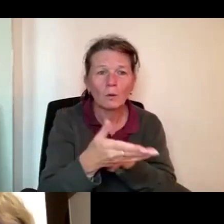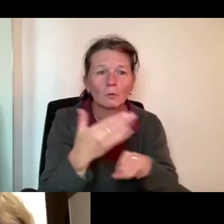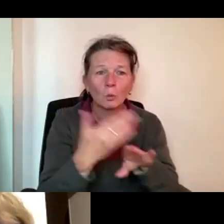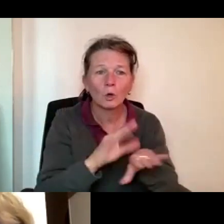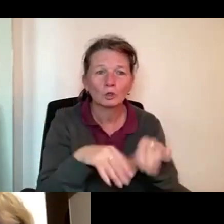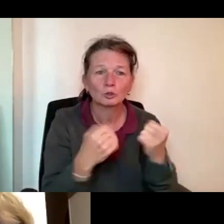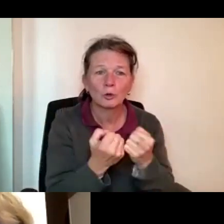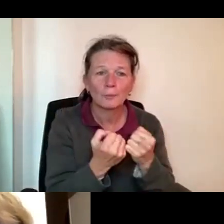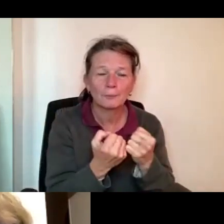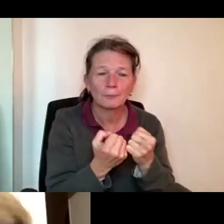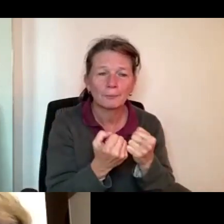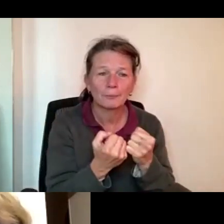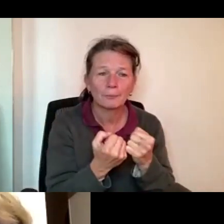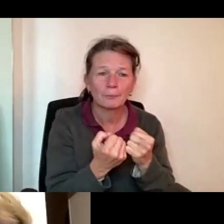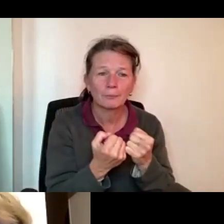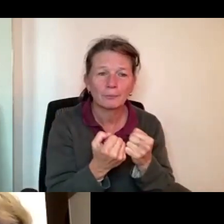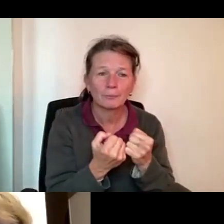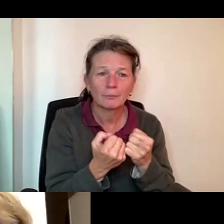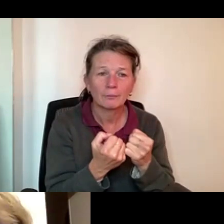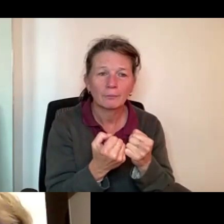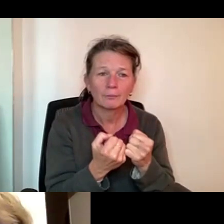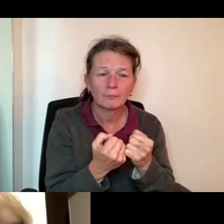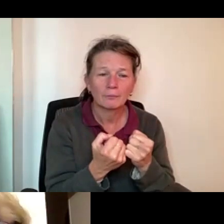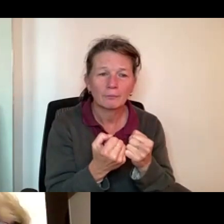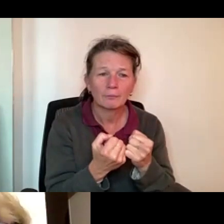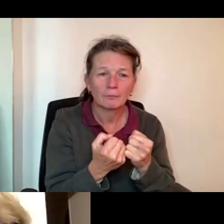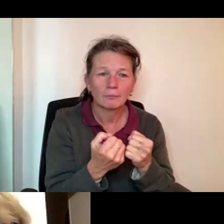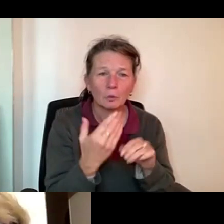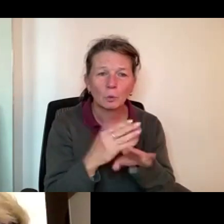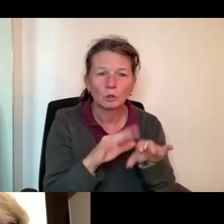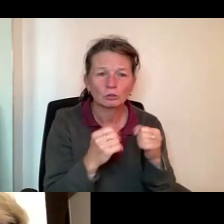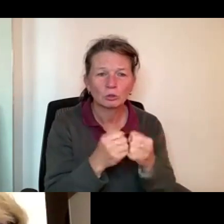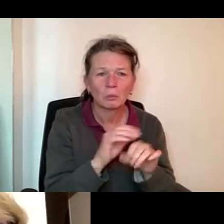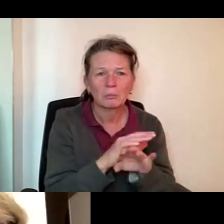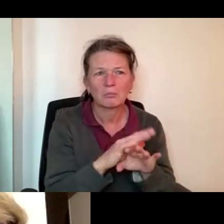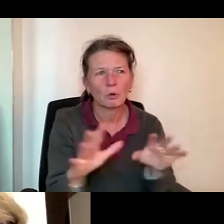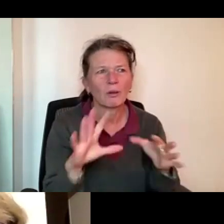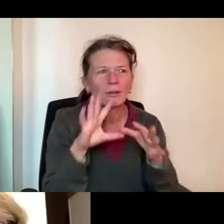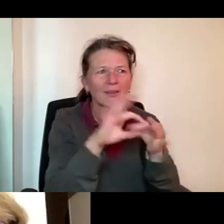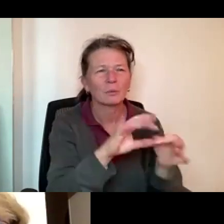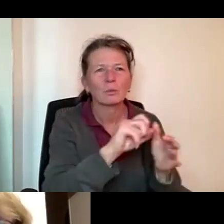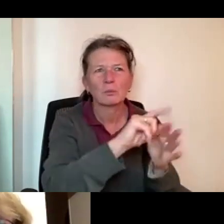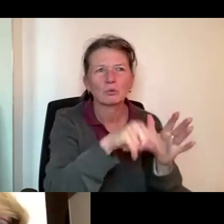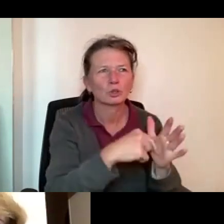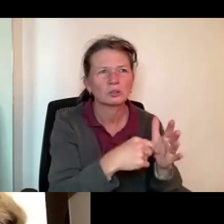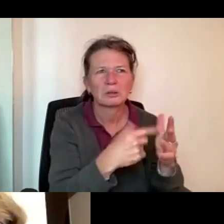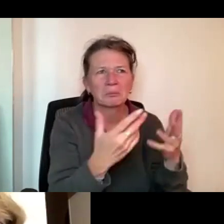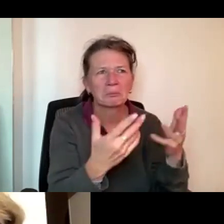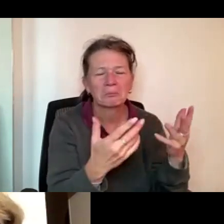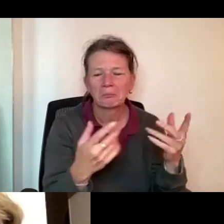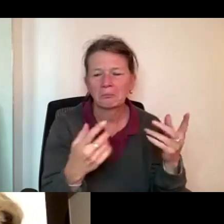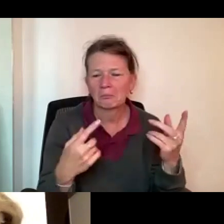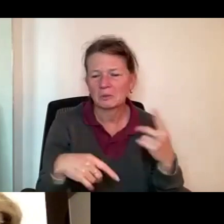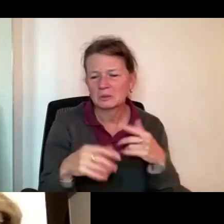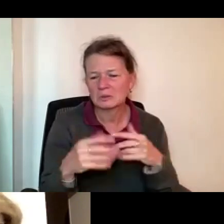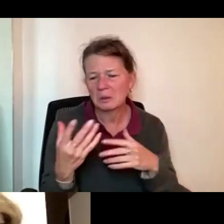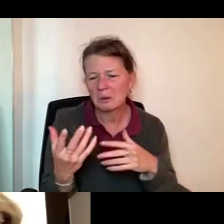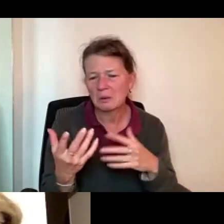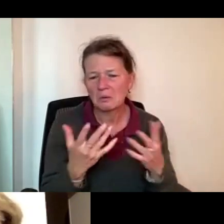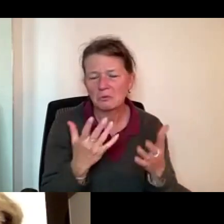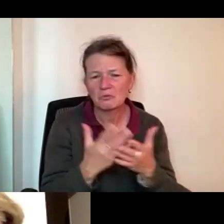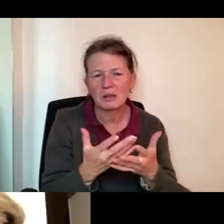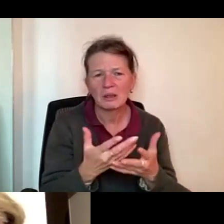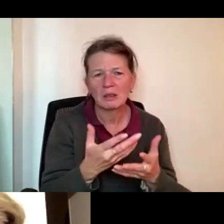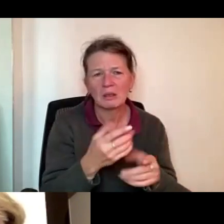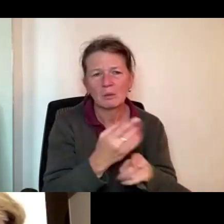first, which was nothing to do really with the project. I mean, we did, in a way, it was kind of telling us a bit